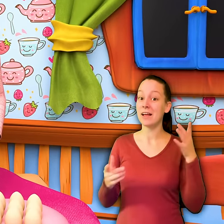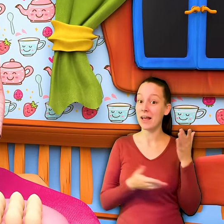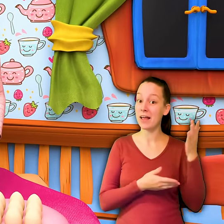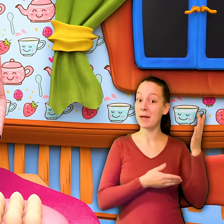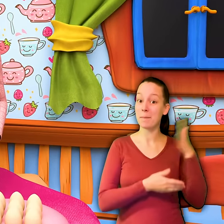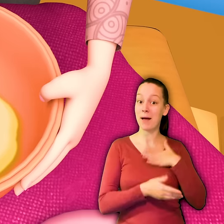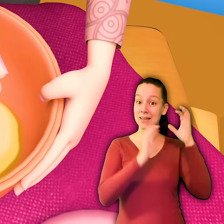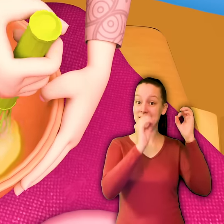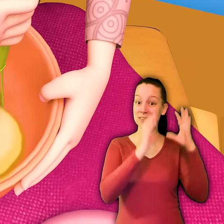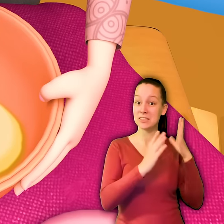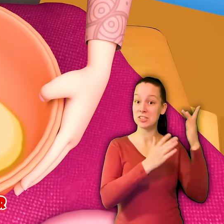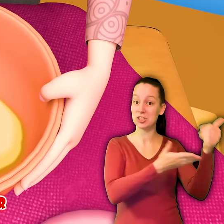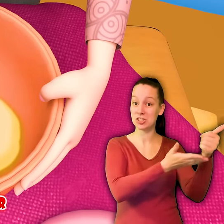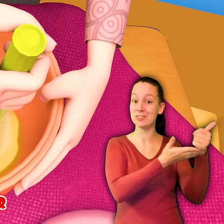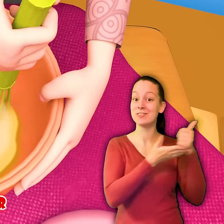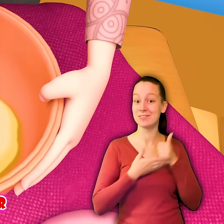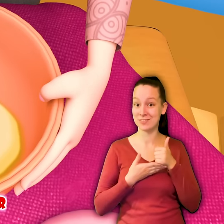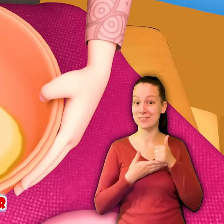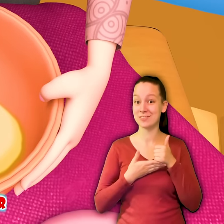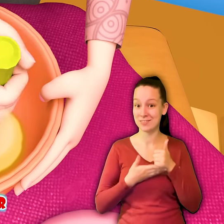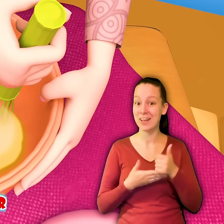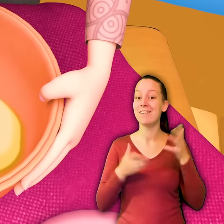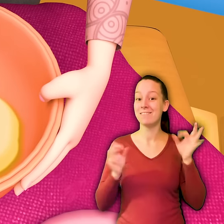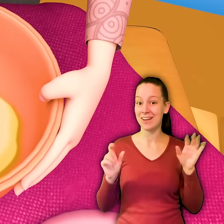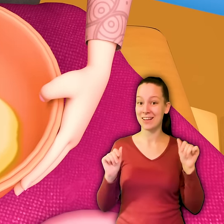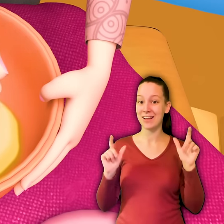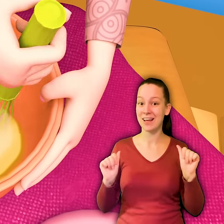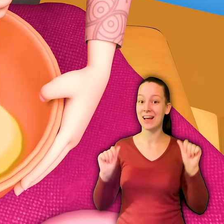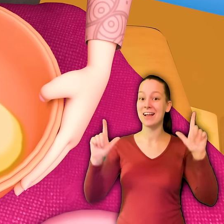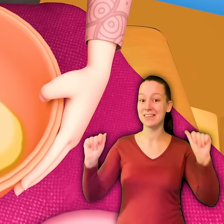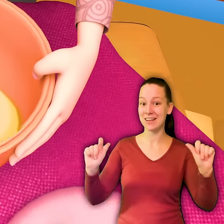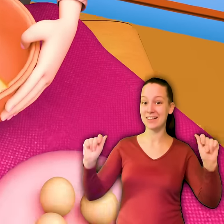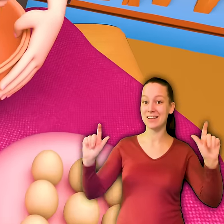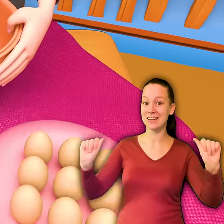with some help from my teacher